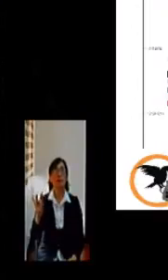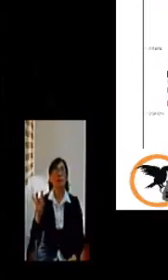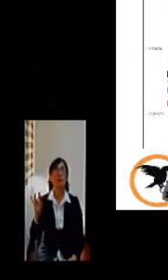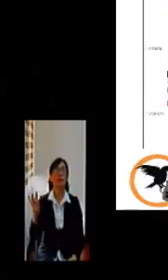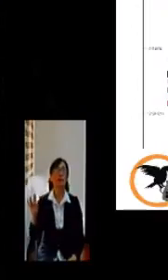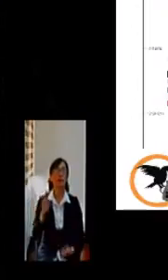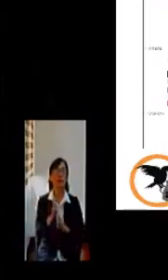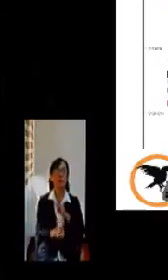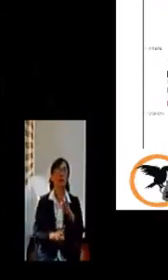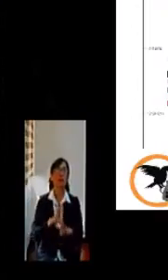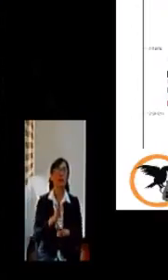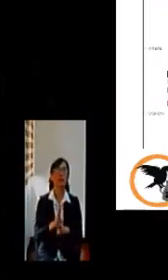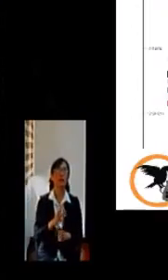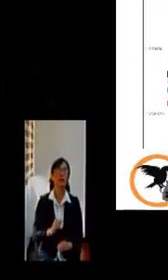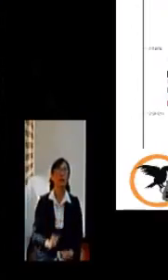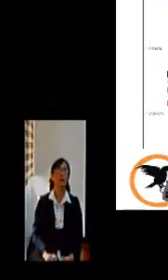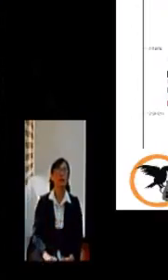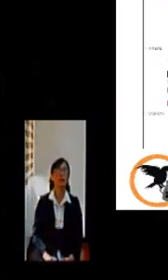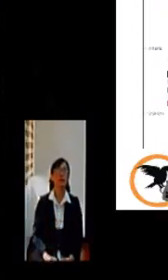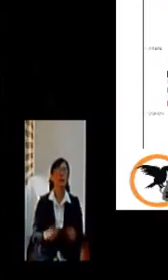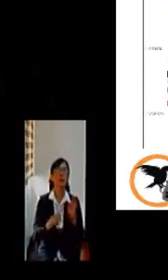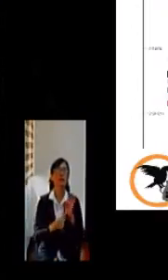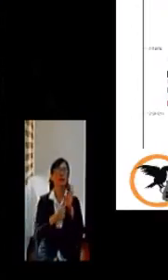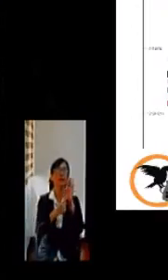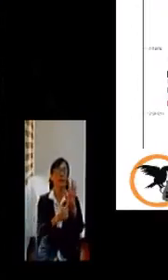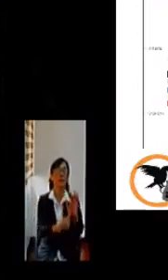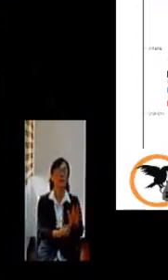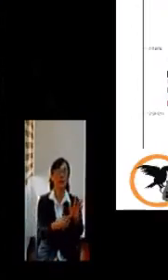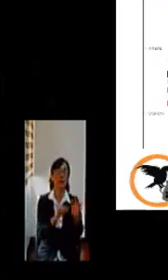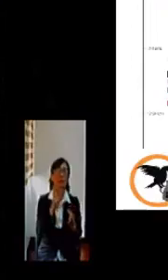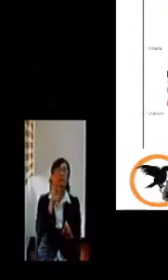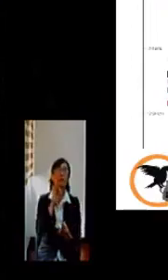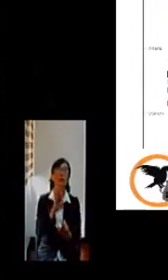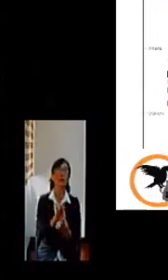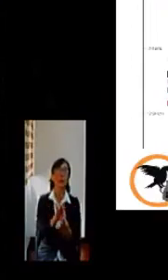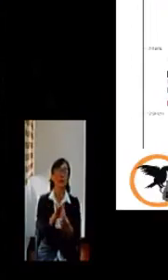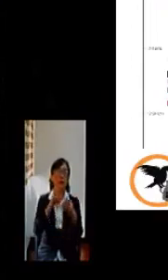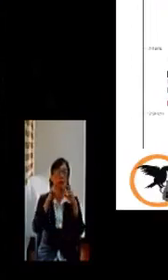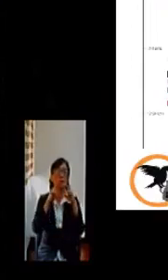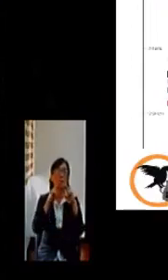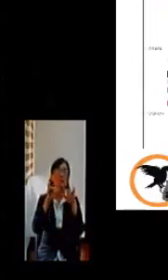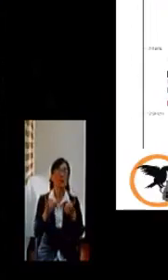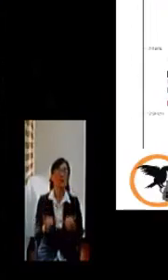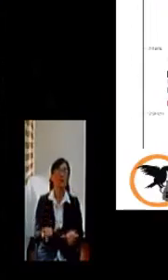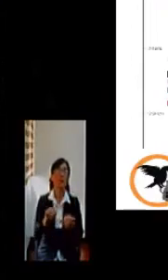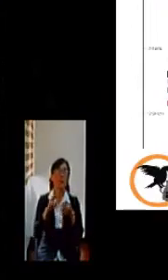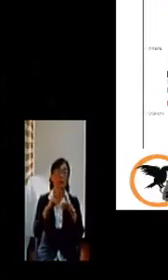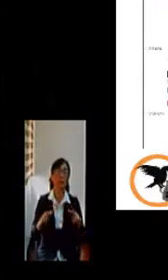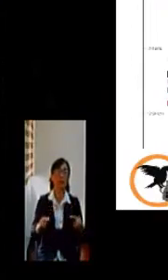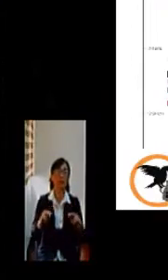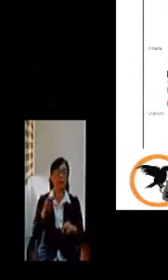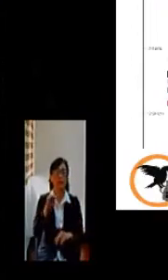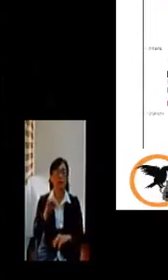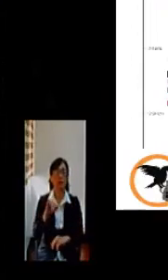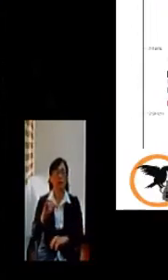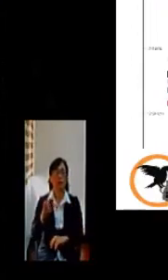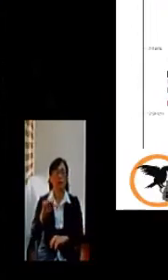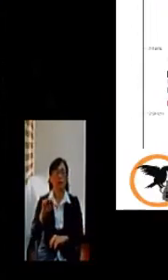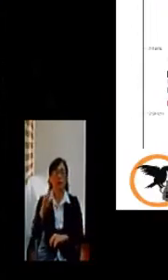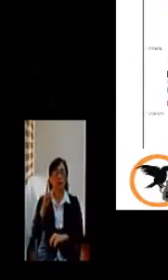WorldClim. And it shows that suitable habitats point to lowland forests in Mindoro, at the fringes of this